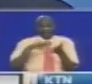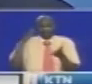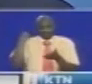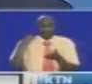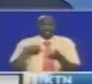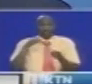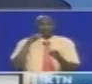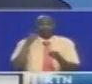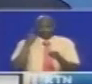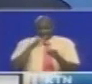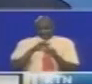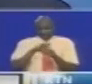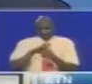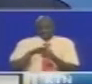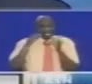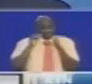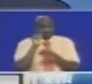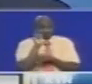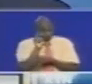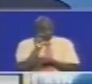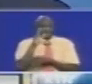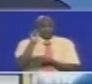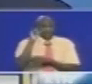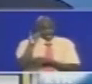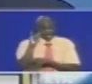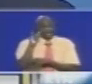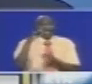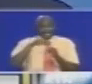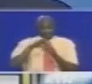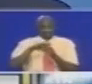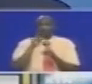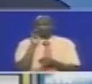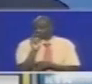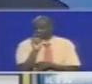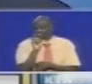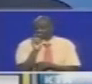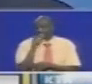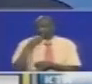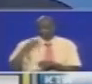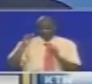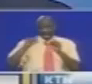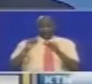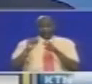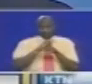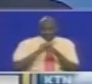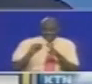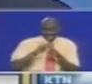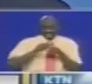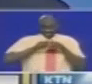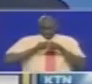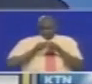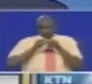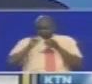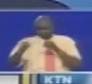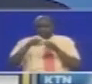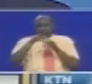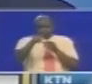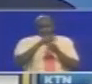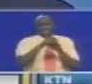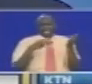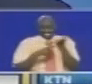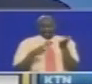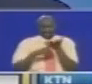elections. And if you watch the by-elections, we're able to train and deploy all the technology that we